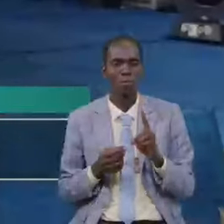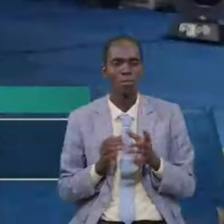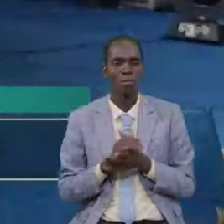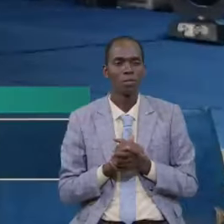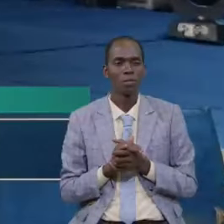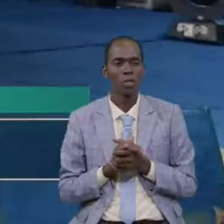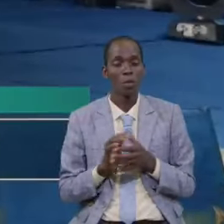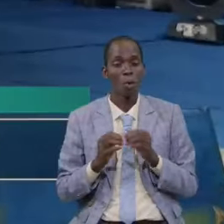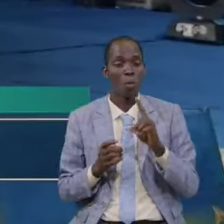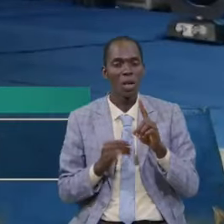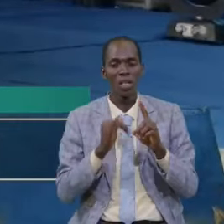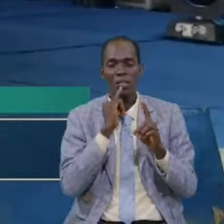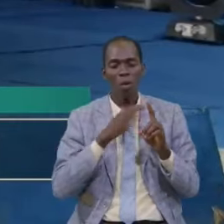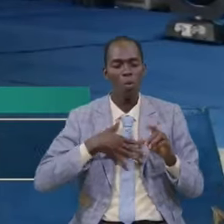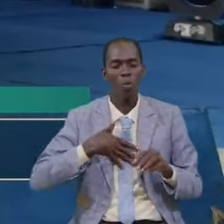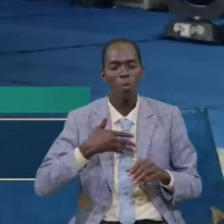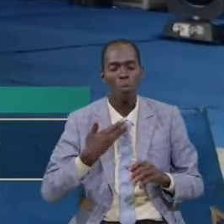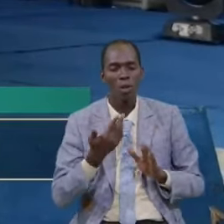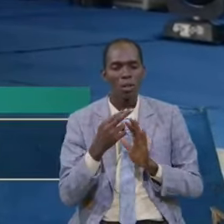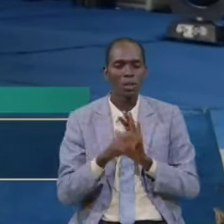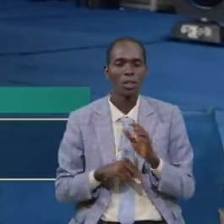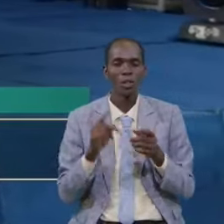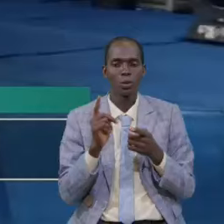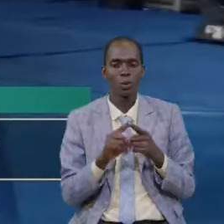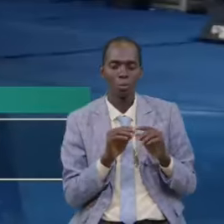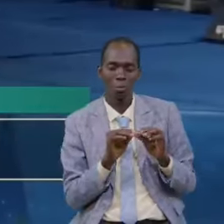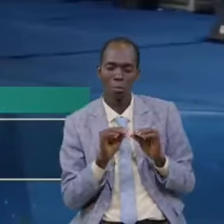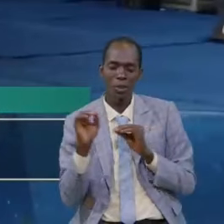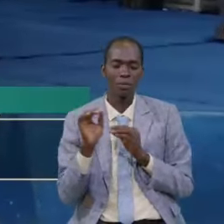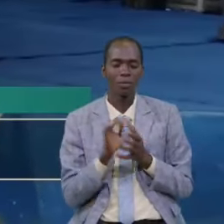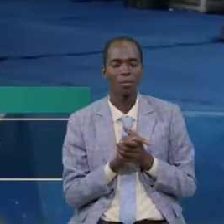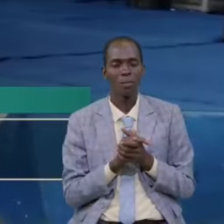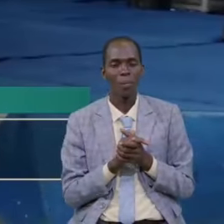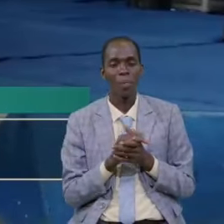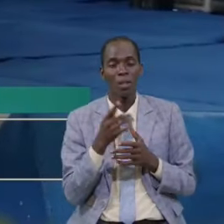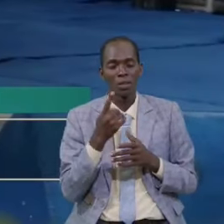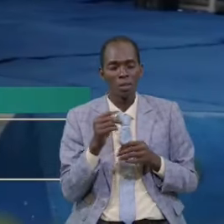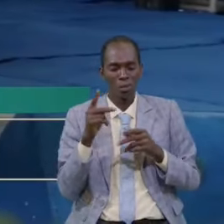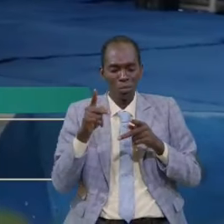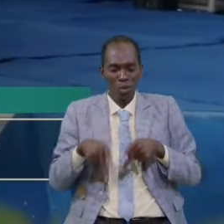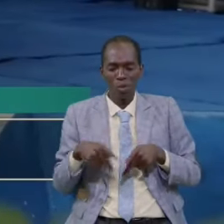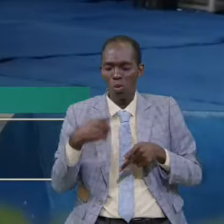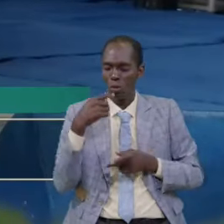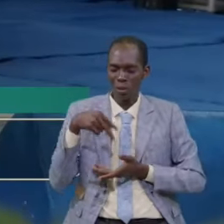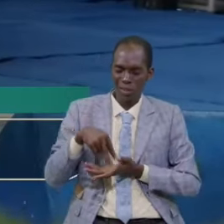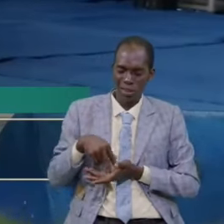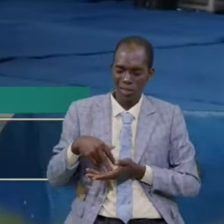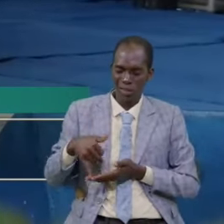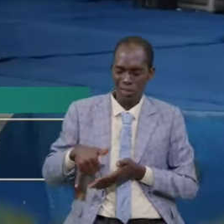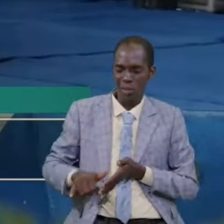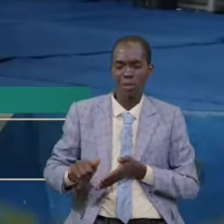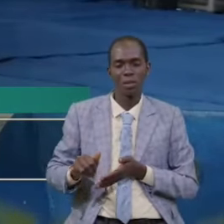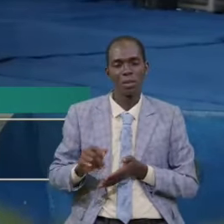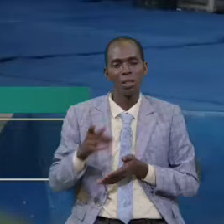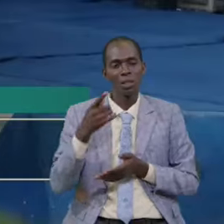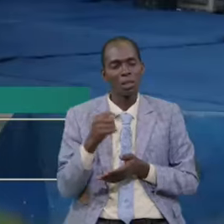to move. Willingness to move. The fellow who stands still, the fellow is afraid to go